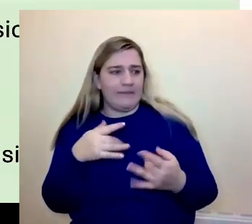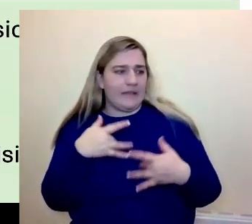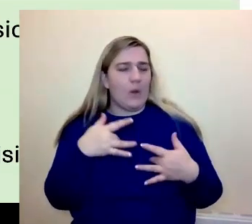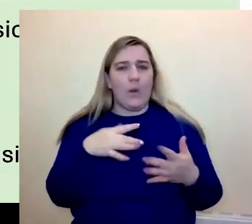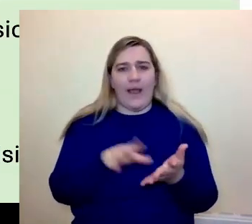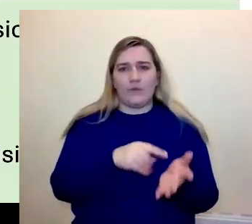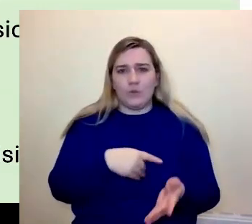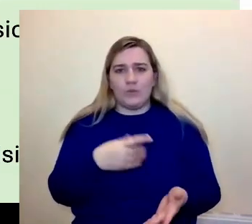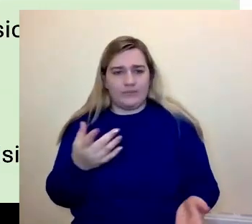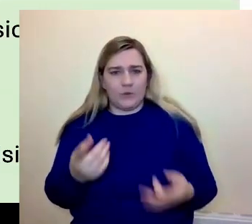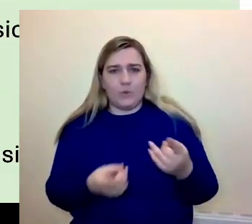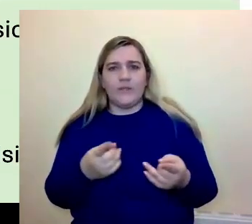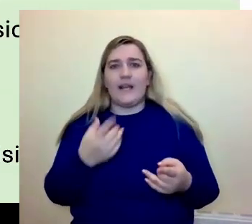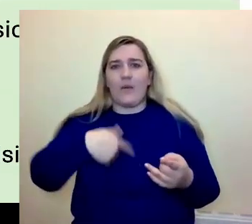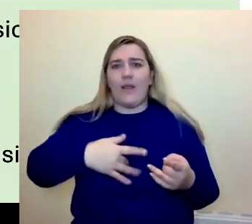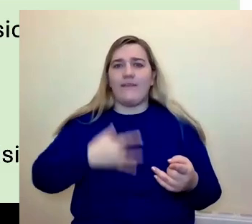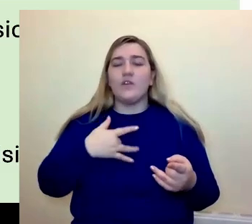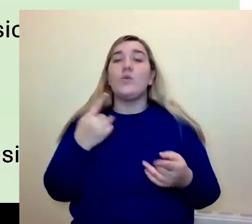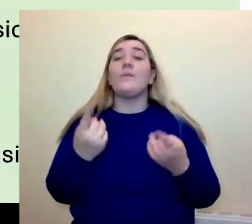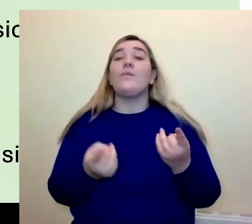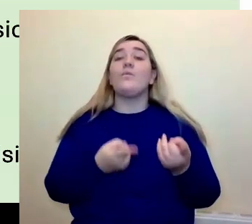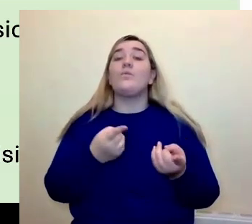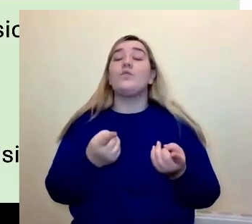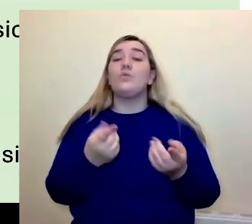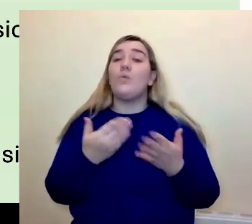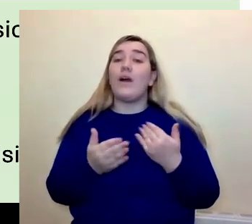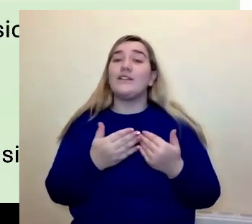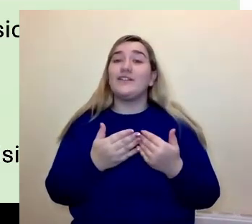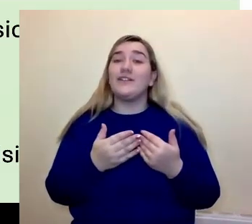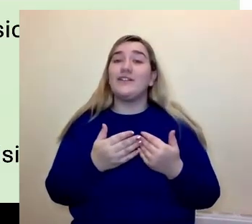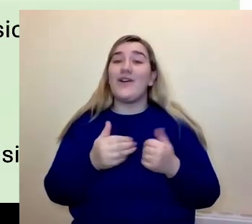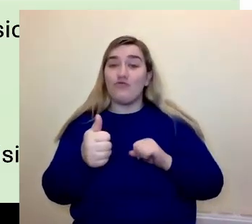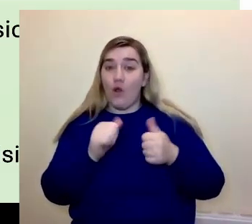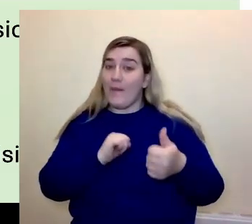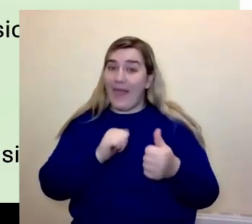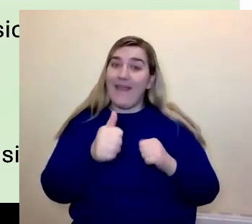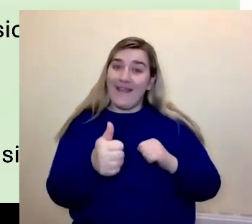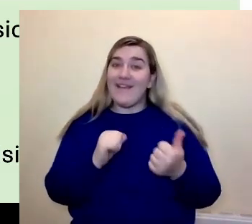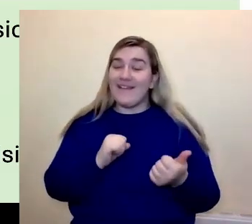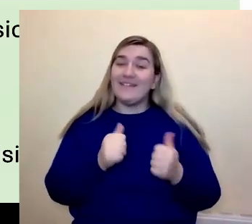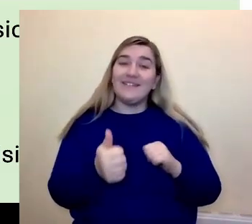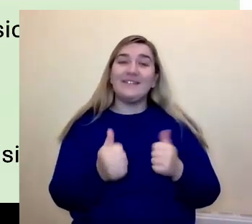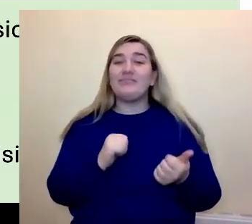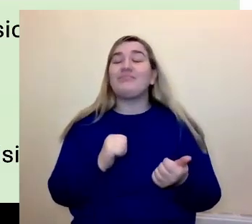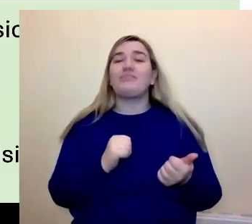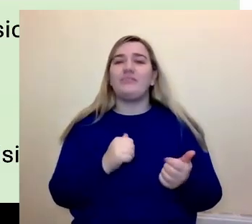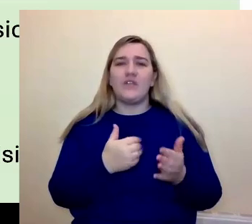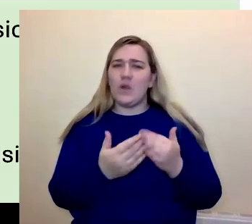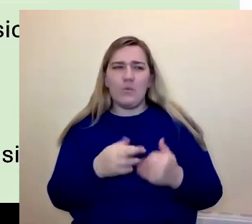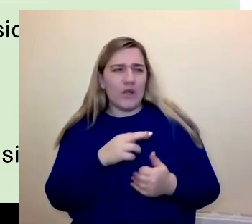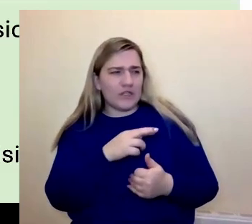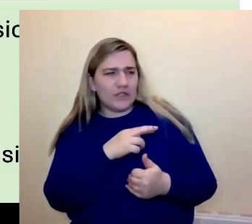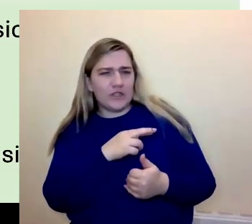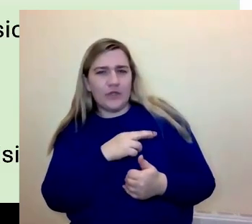so we did role play. So it was very engaging in these sessions with role play around what's a real life